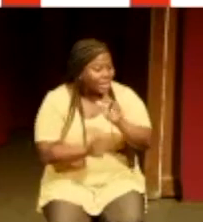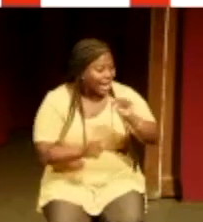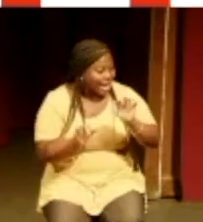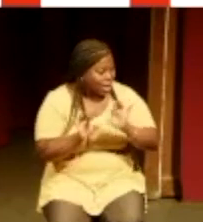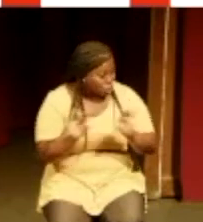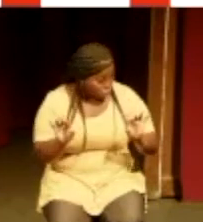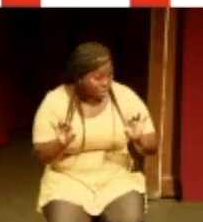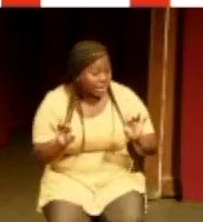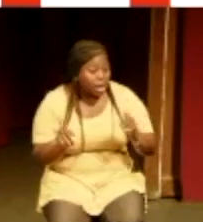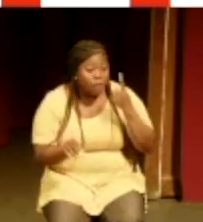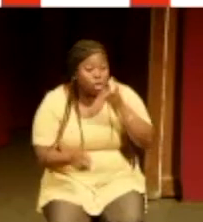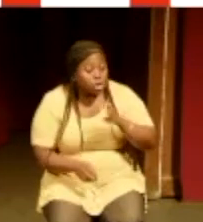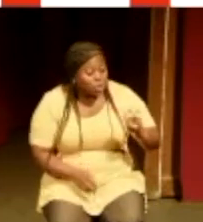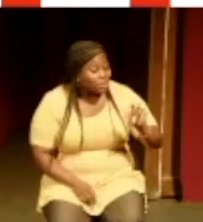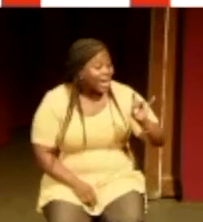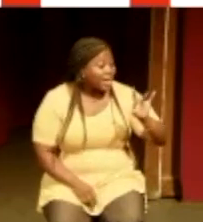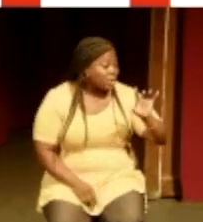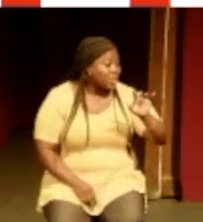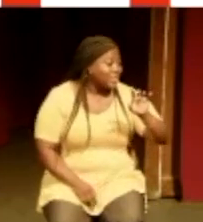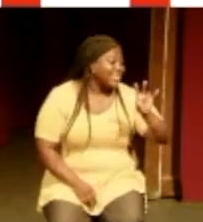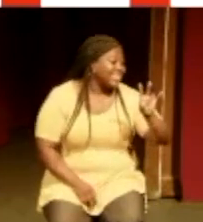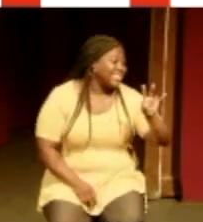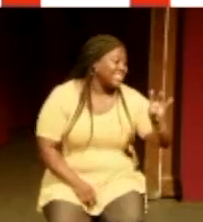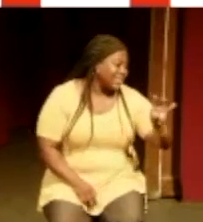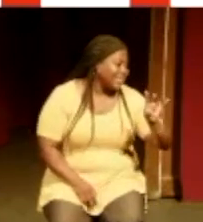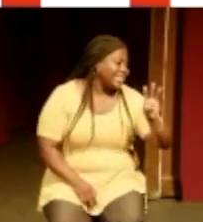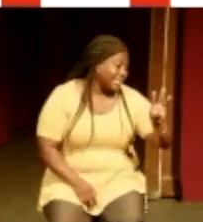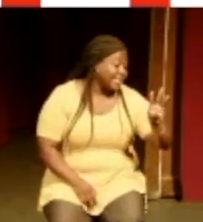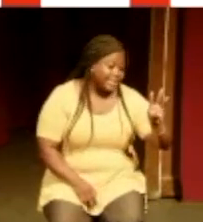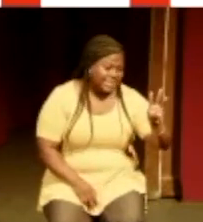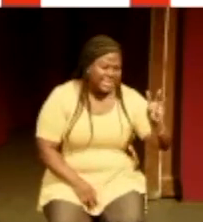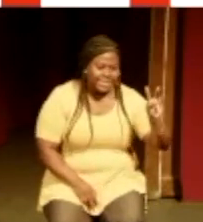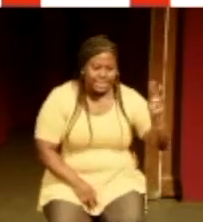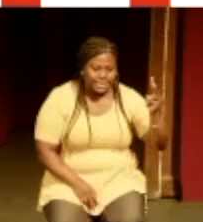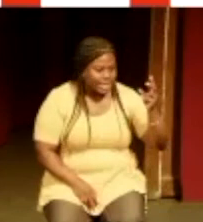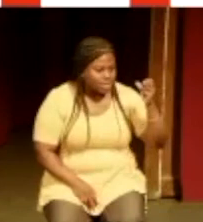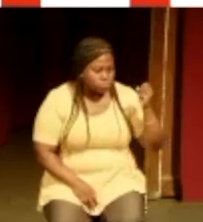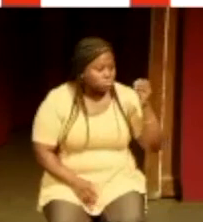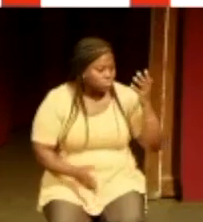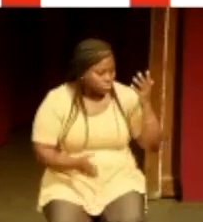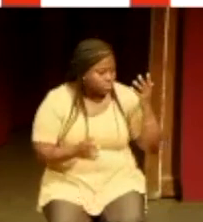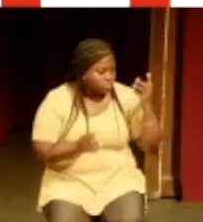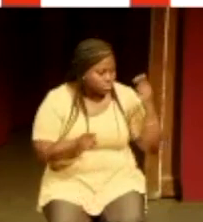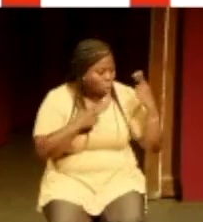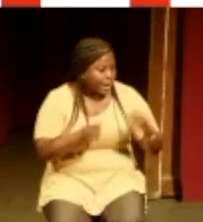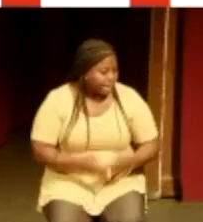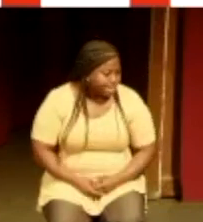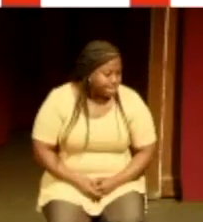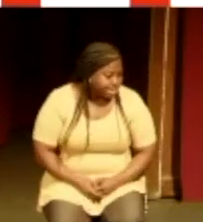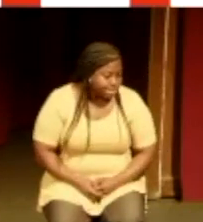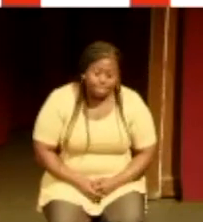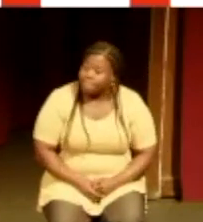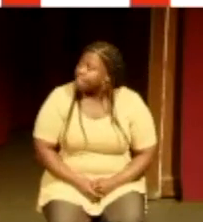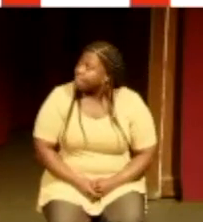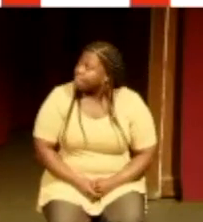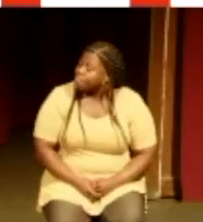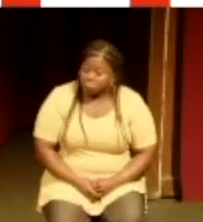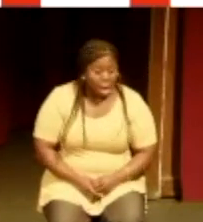transfer. 876 is the second most all time. Happy with that. And then I just love this hat